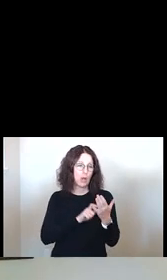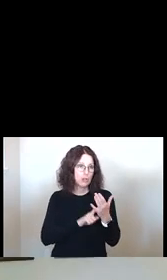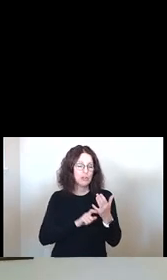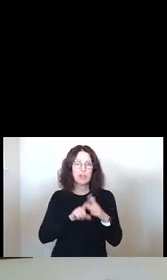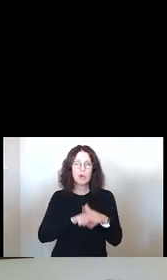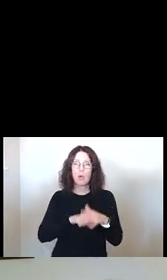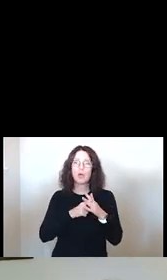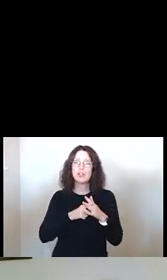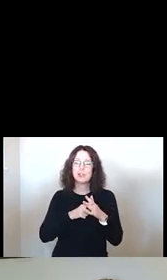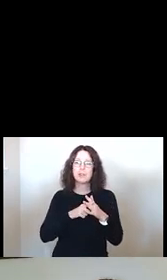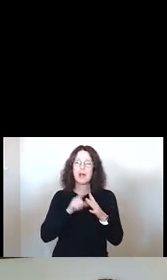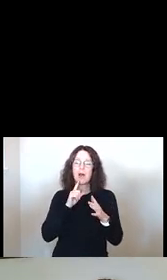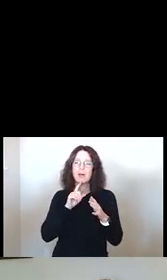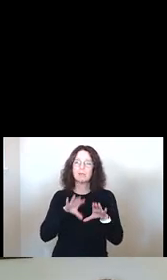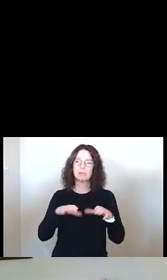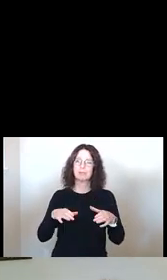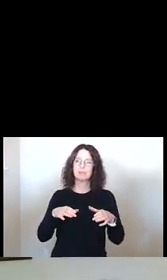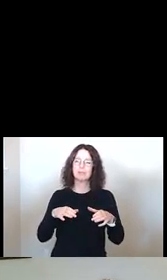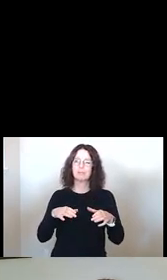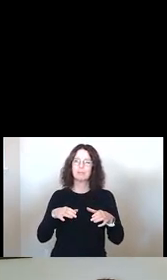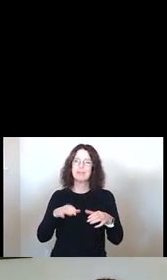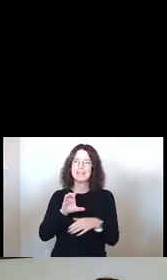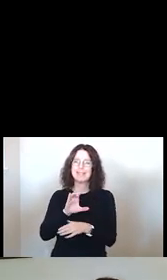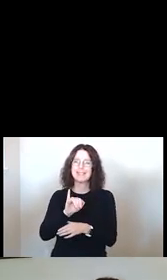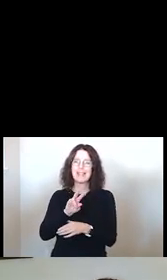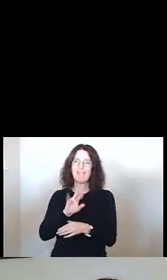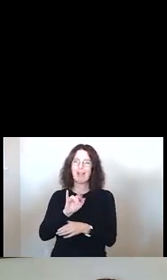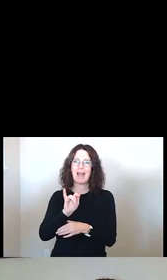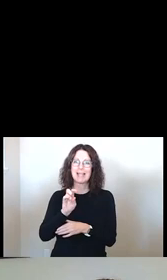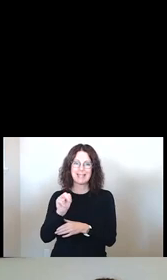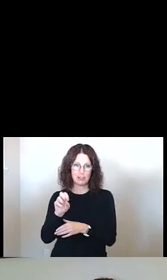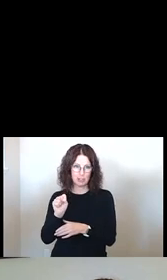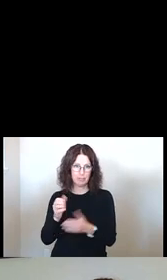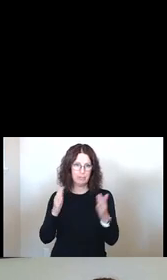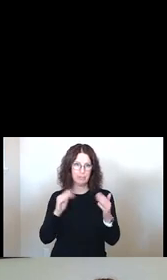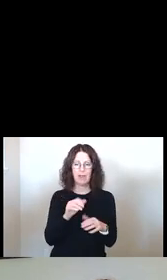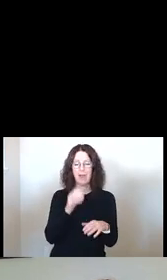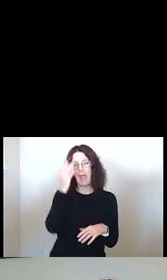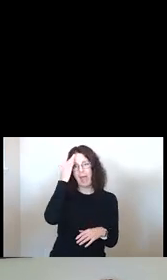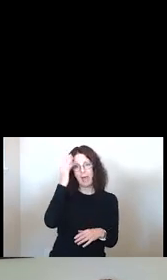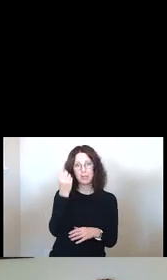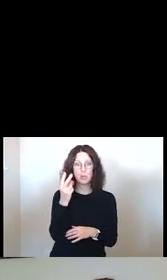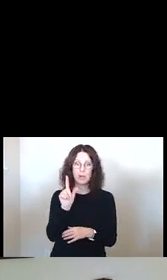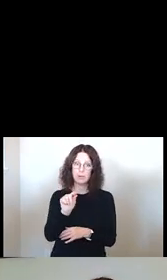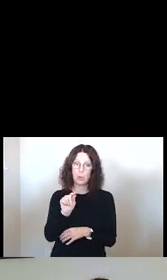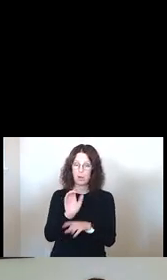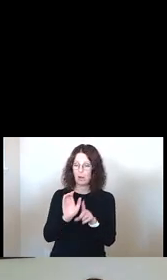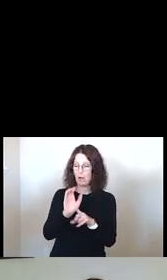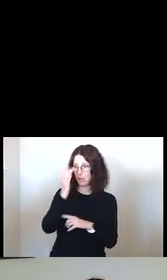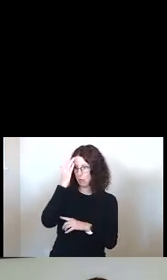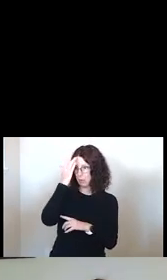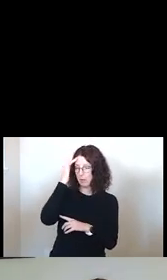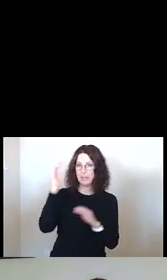for example. And in cultural anthropology, Anth 1220, it's a comparative study of human societies,